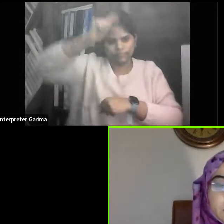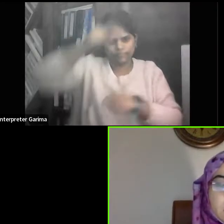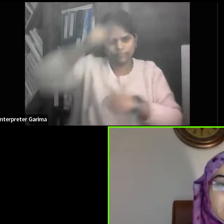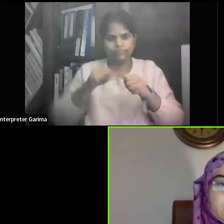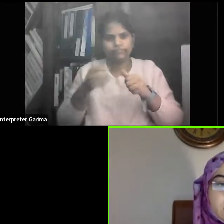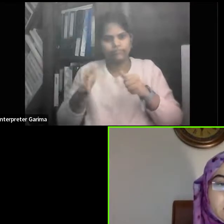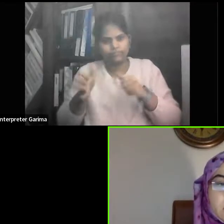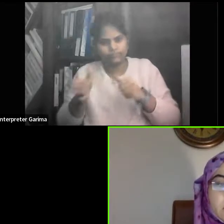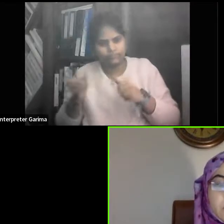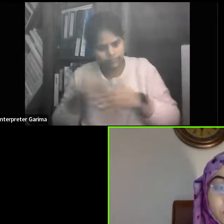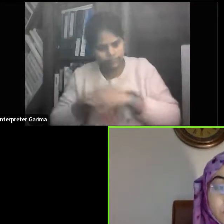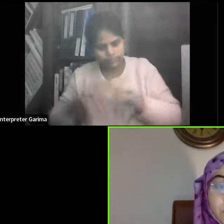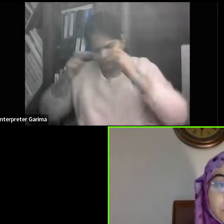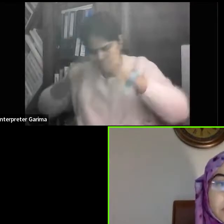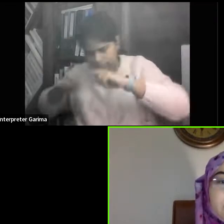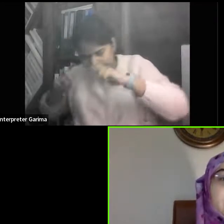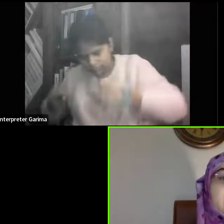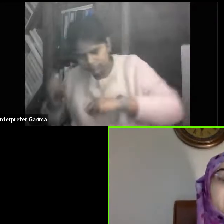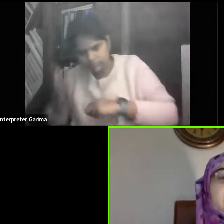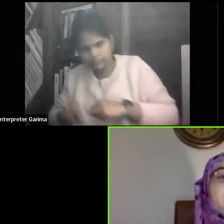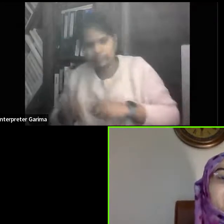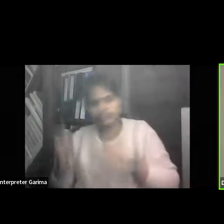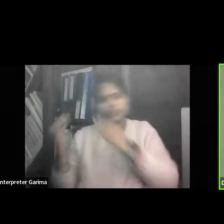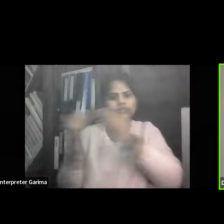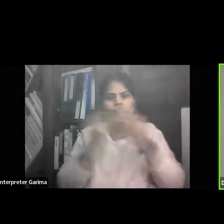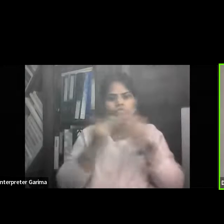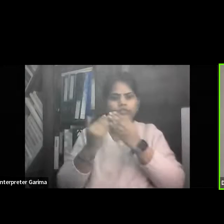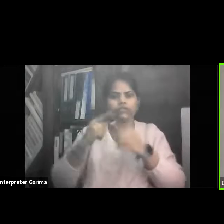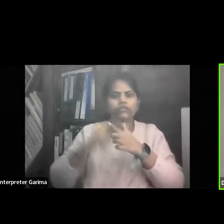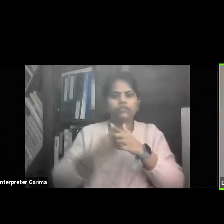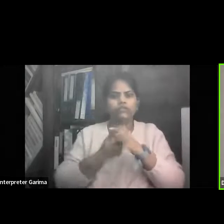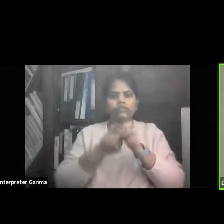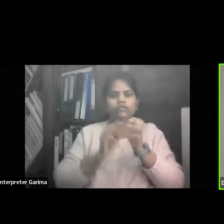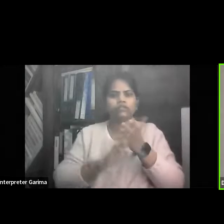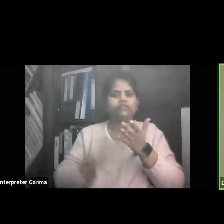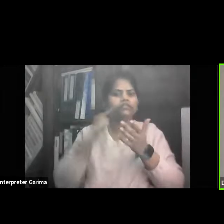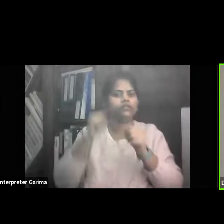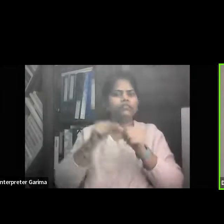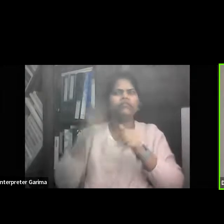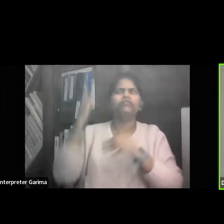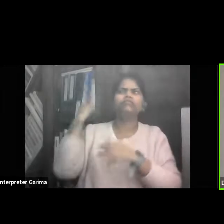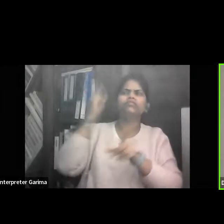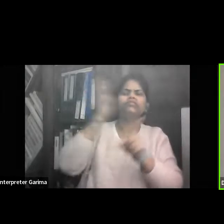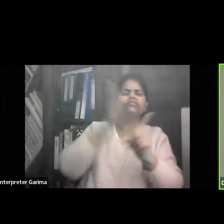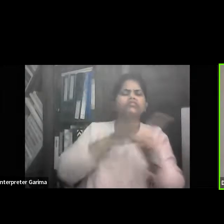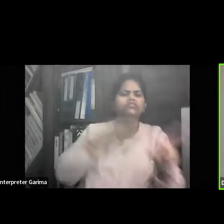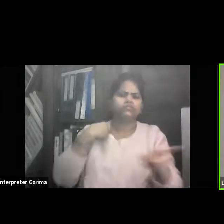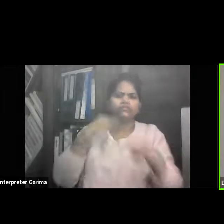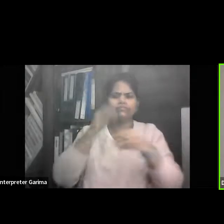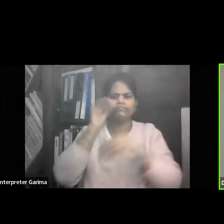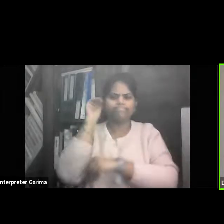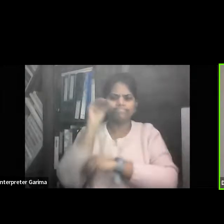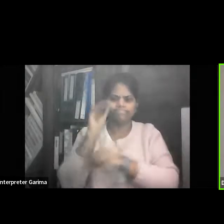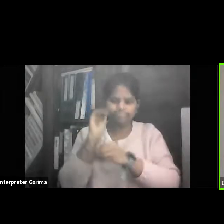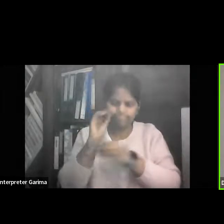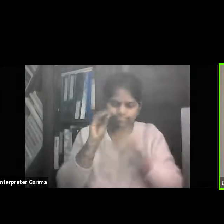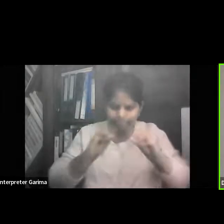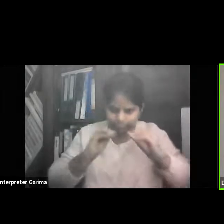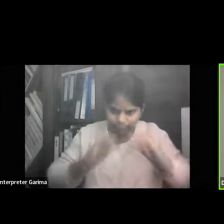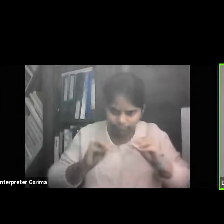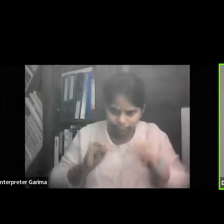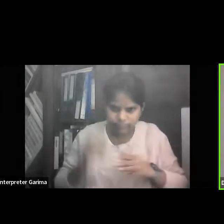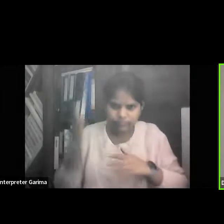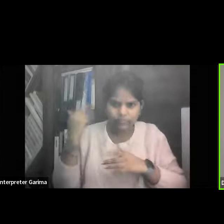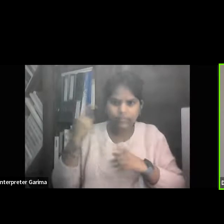Research, School of Law, Jamia Hamdard. For the last 3 years, I've been teaching here. Earlier, I was teaching Jamia Millia Islamia in the